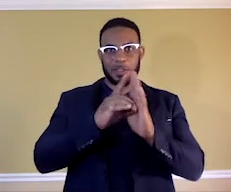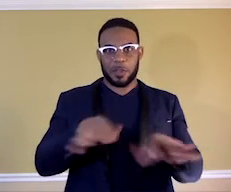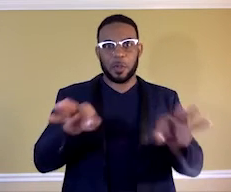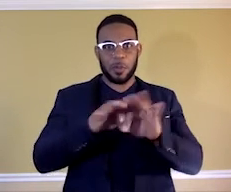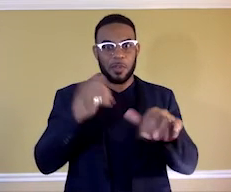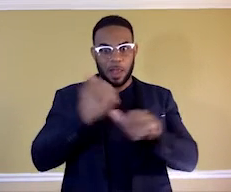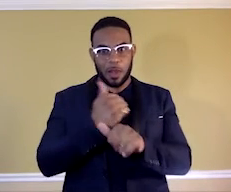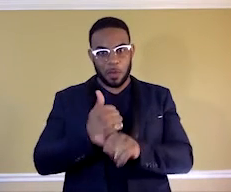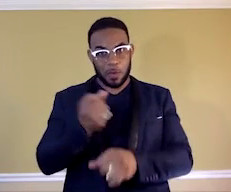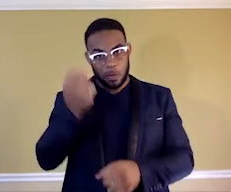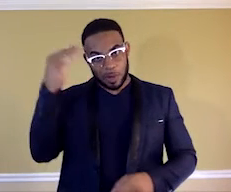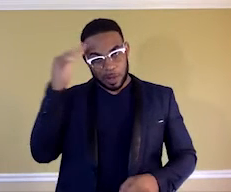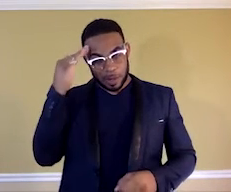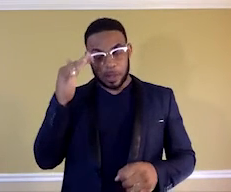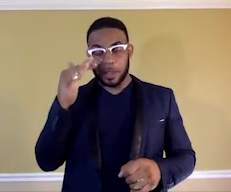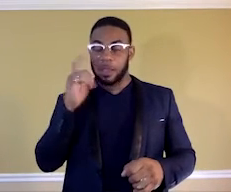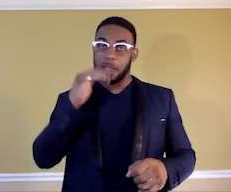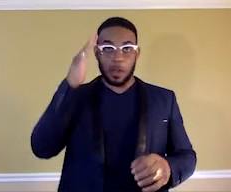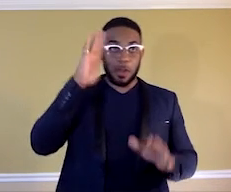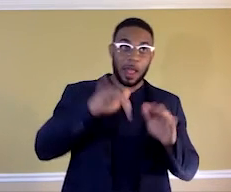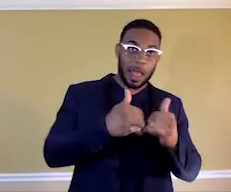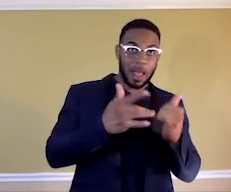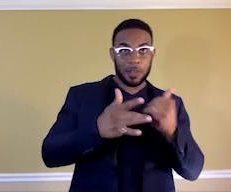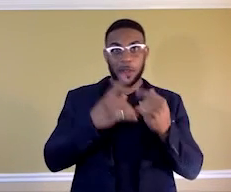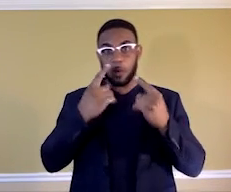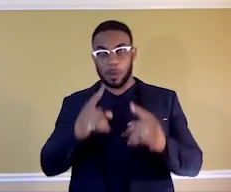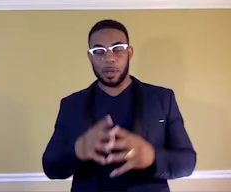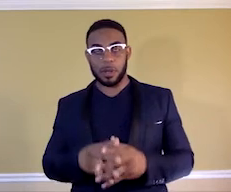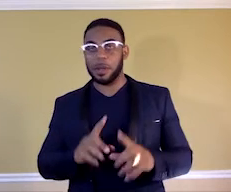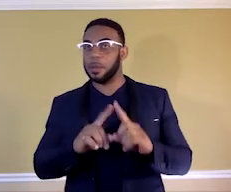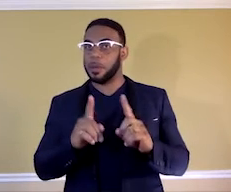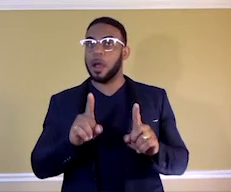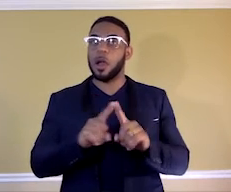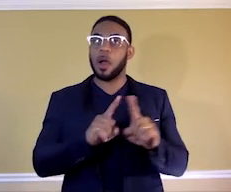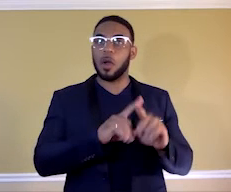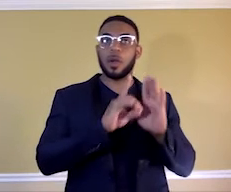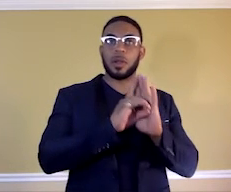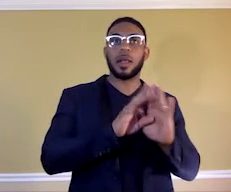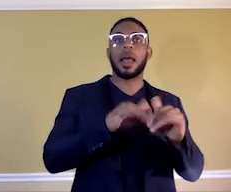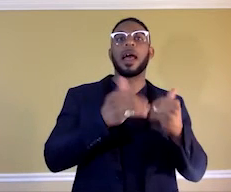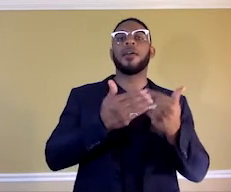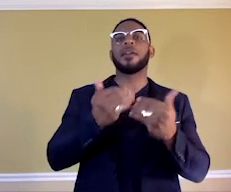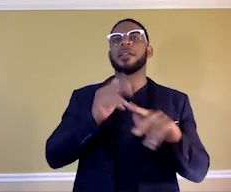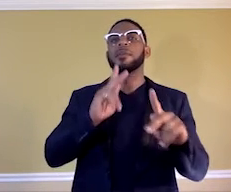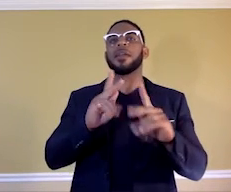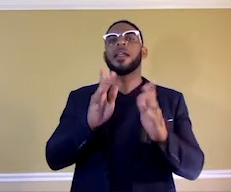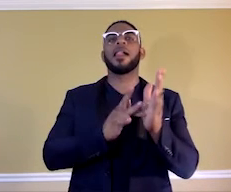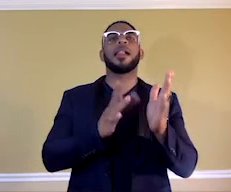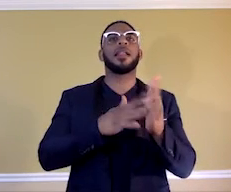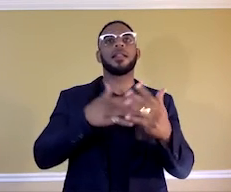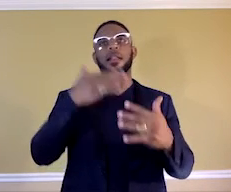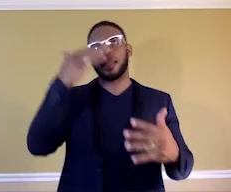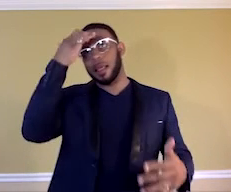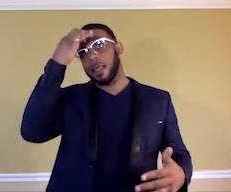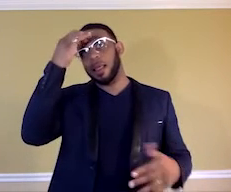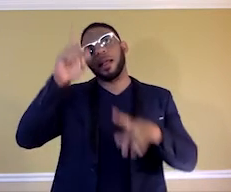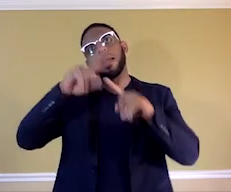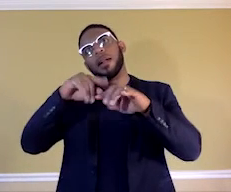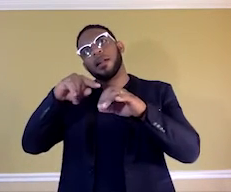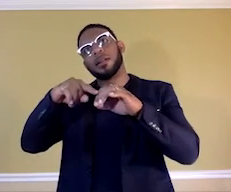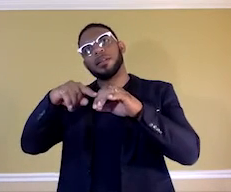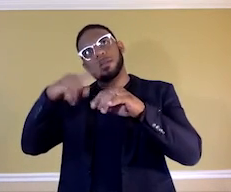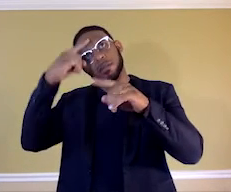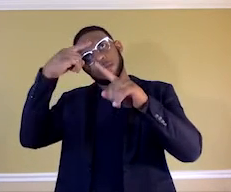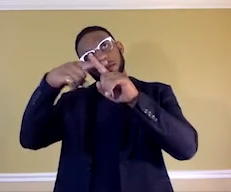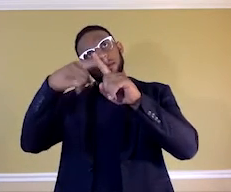importance of algorithmic literacy and knowing how tech works, but it also demonstrates how easily people are willing to rely on objective